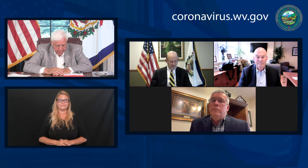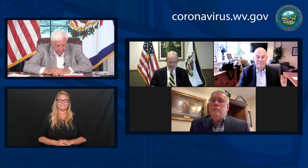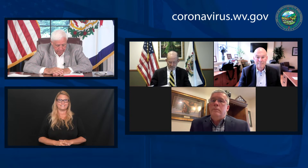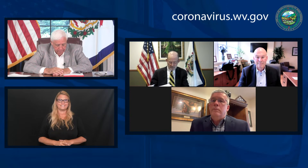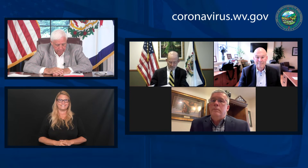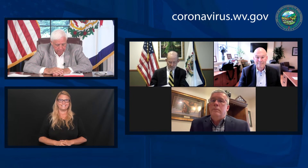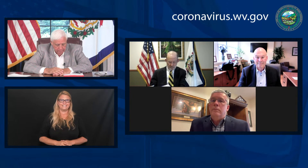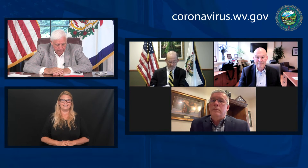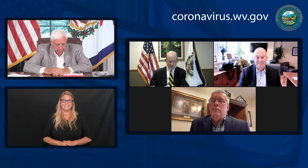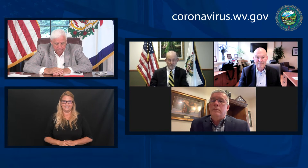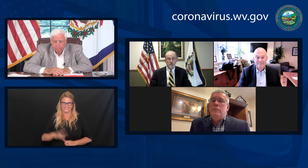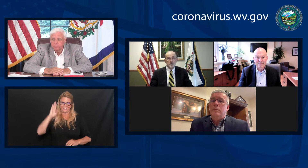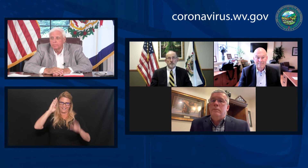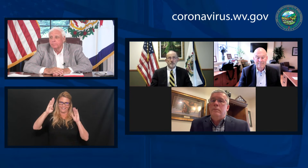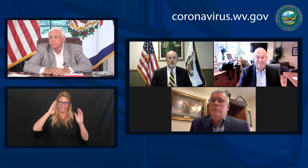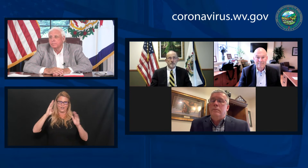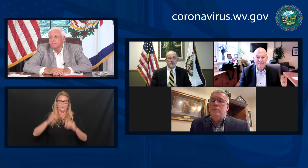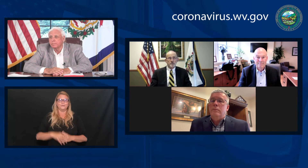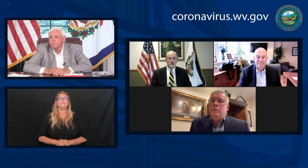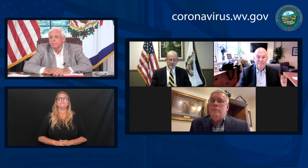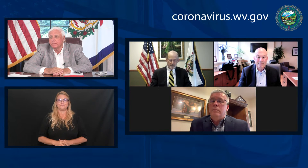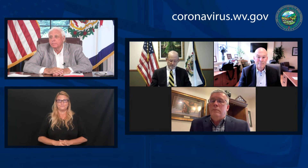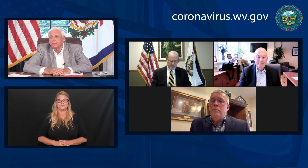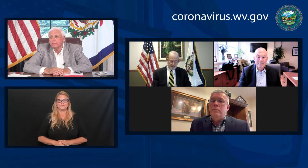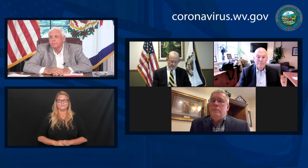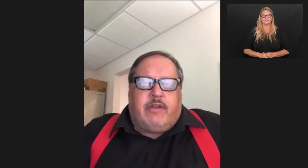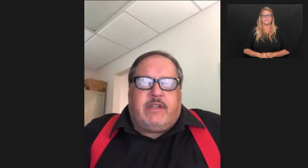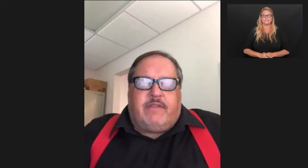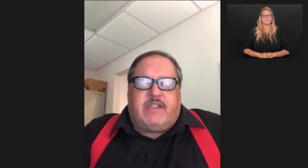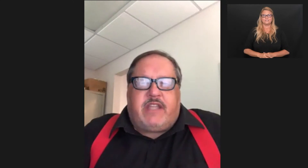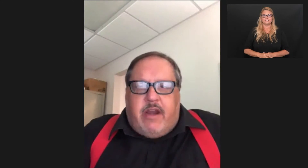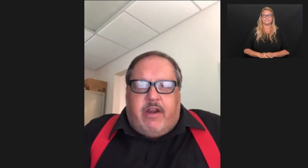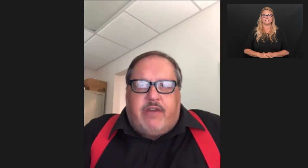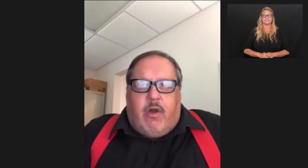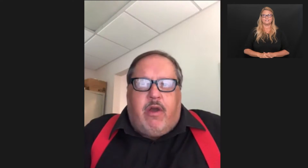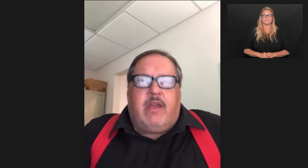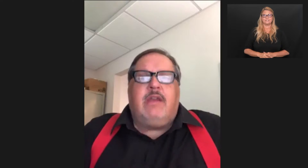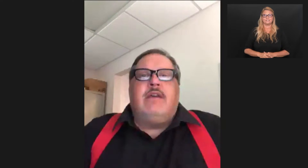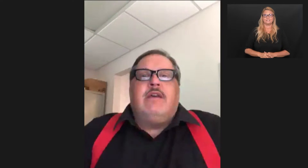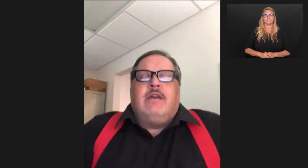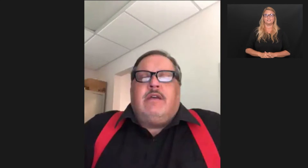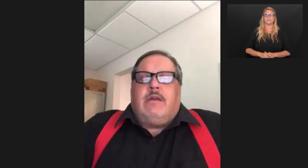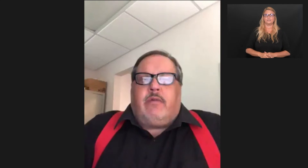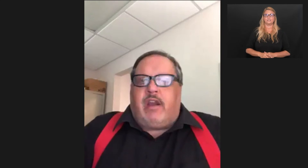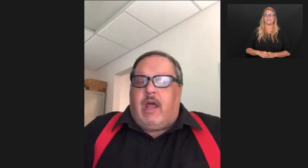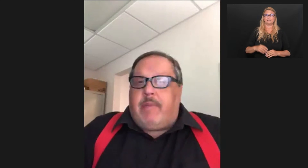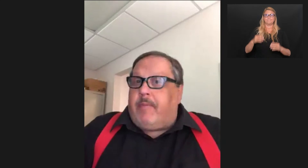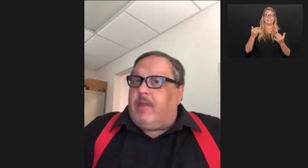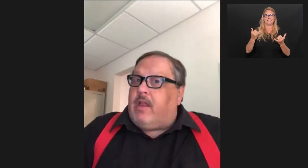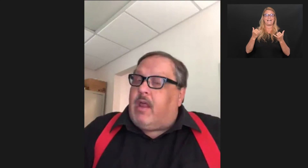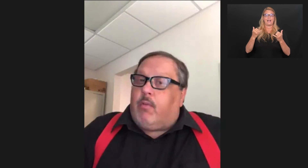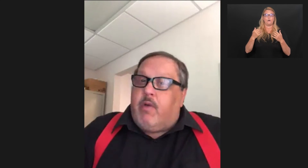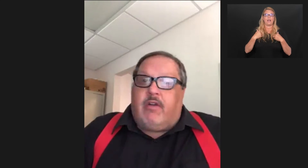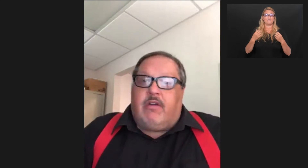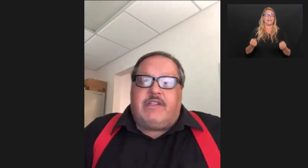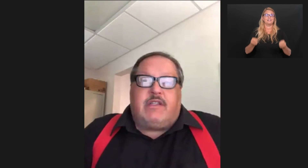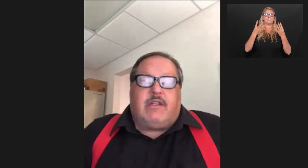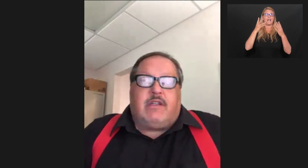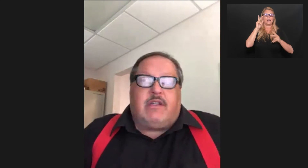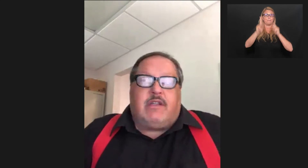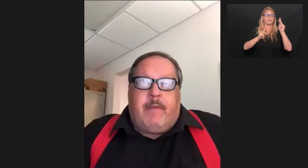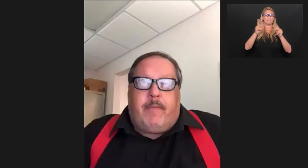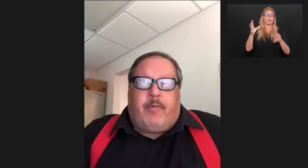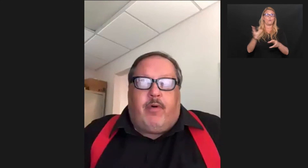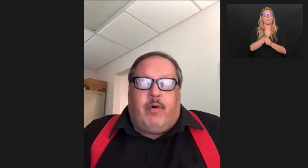Hi, this is Kenny Bass from Channel 8 and Fox 11. Governor, coming on the heels of the Saturday drawing, we had a lot of people, a lot of